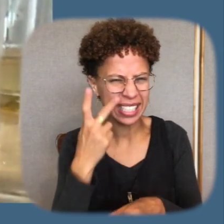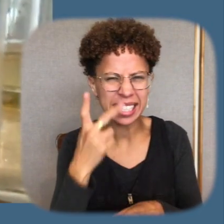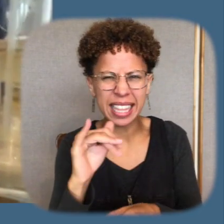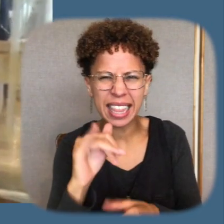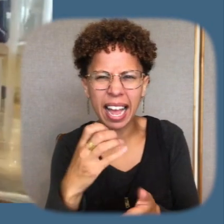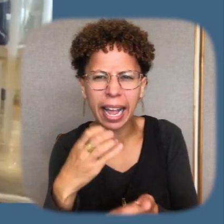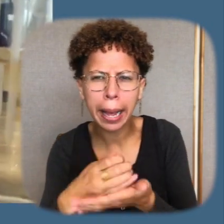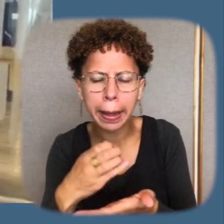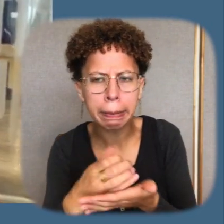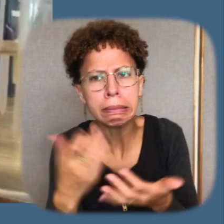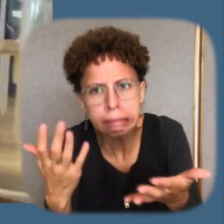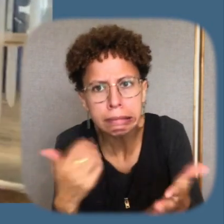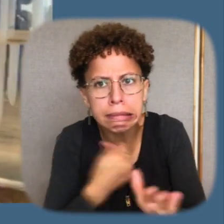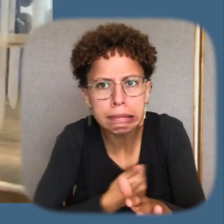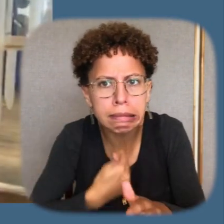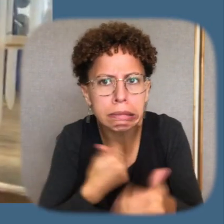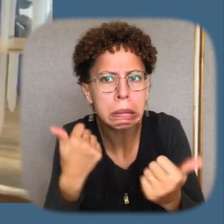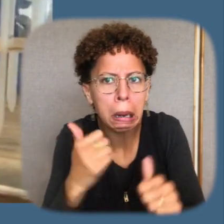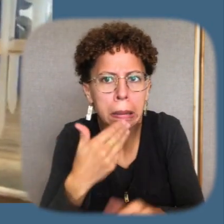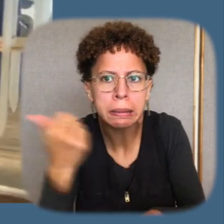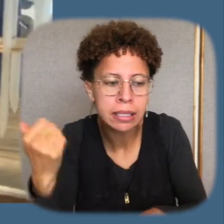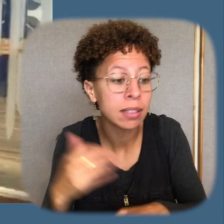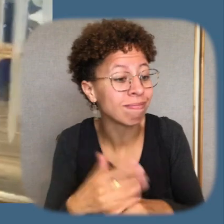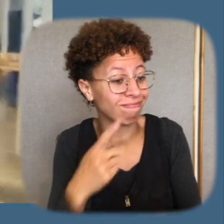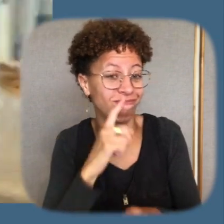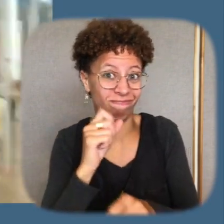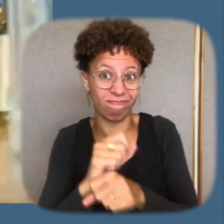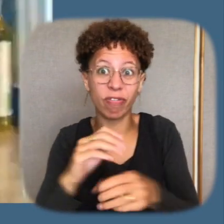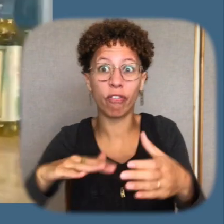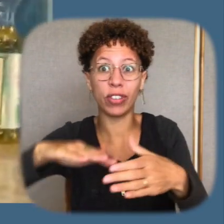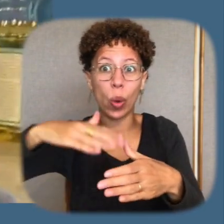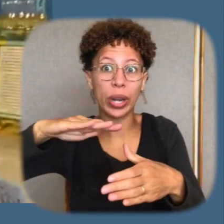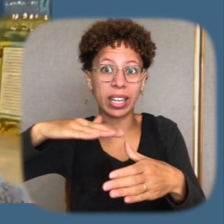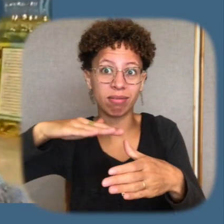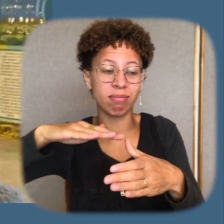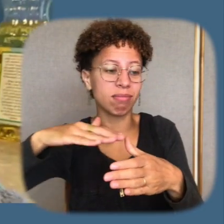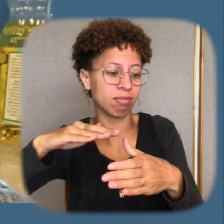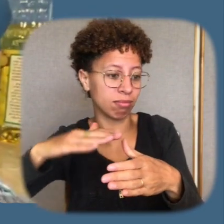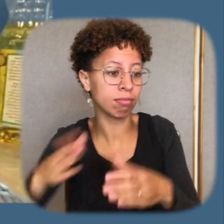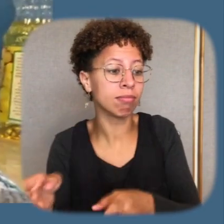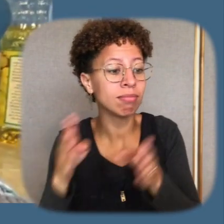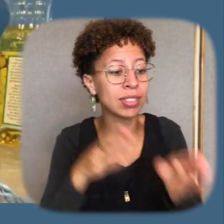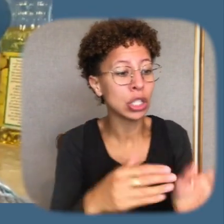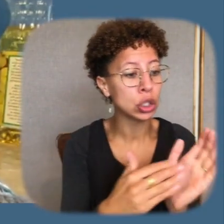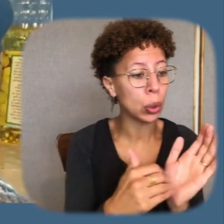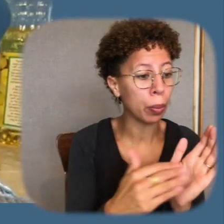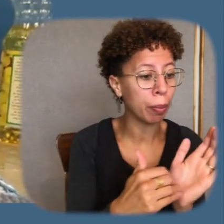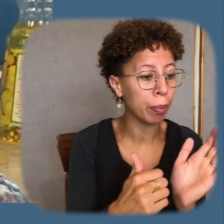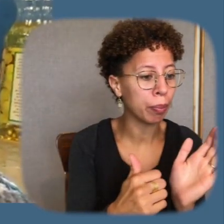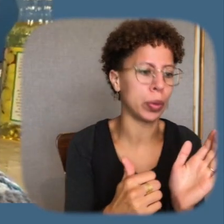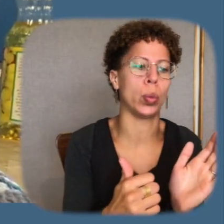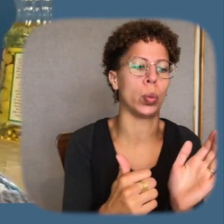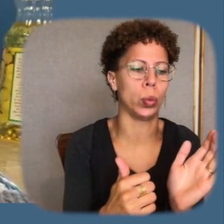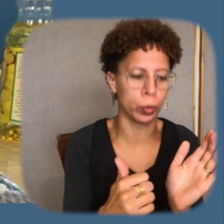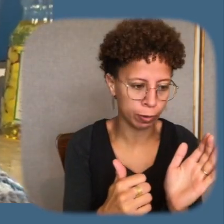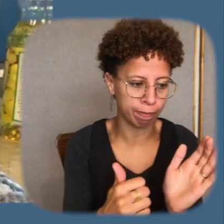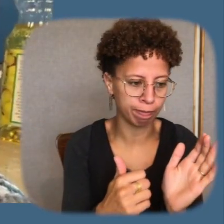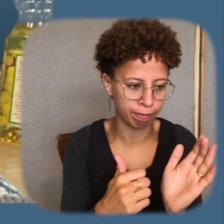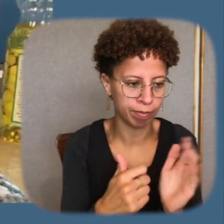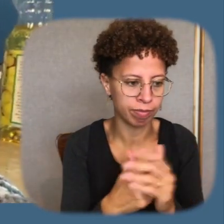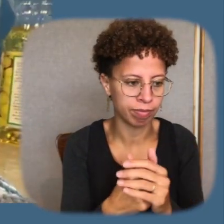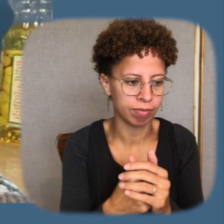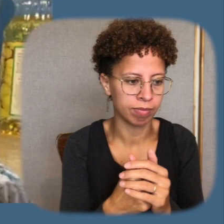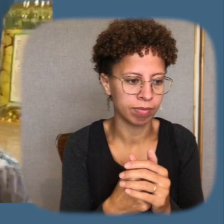Sorry guys, but we're doing our best. Yes, it is floating. What about in dish soap? Still, I